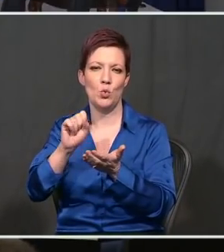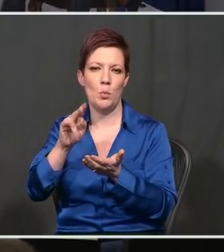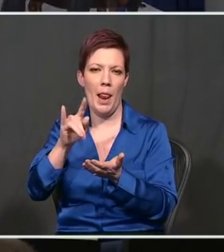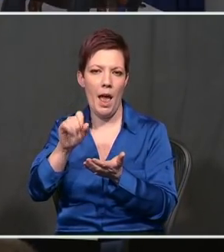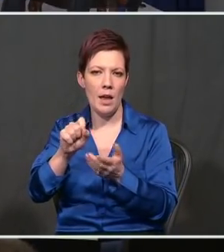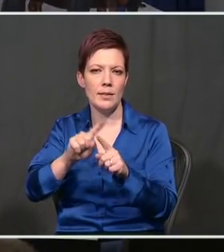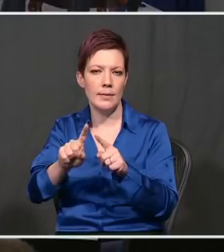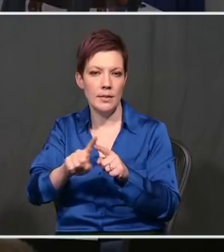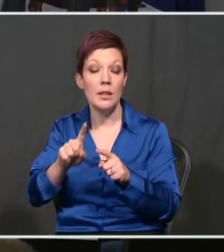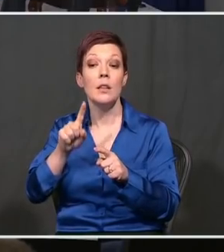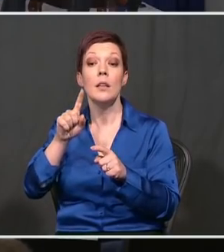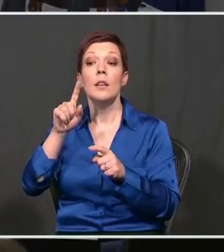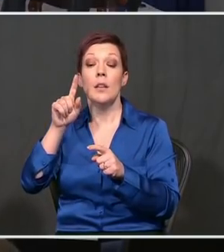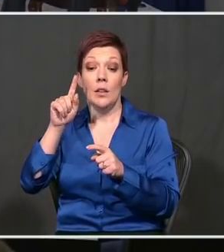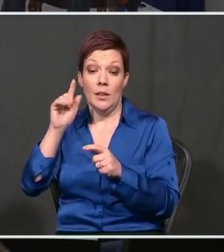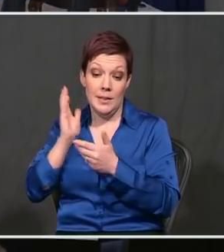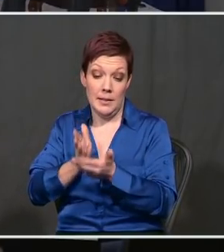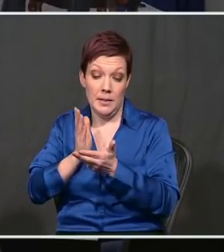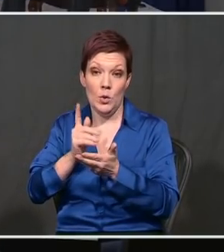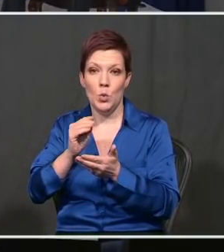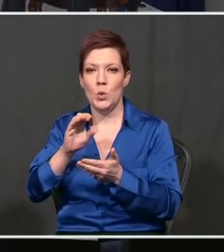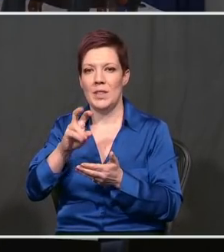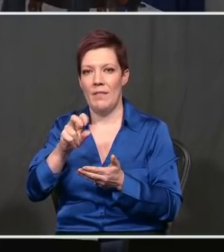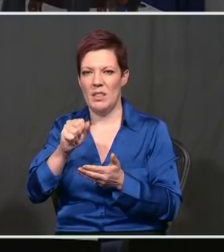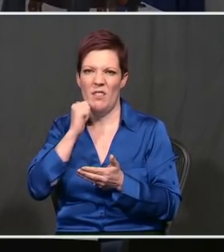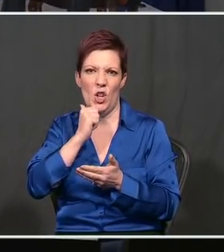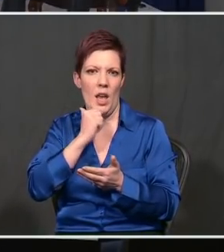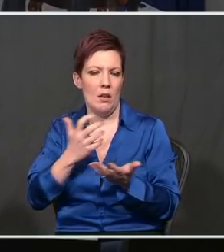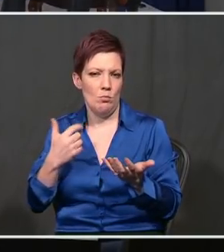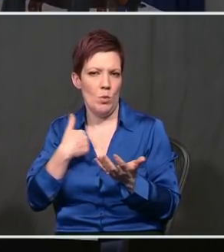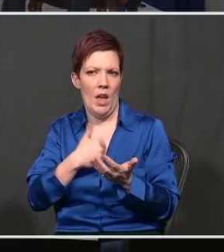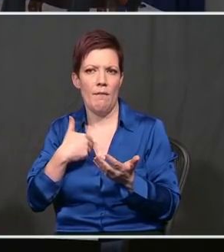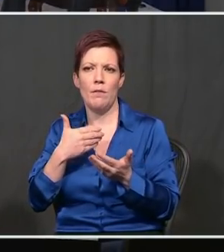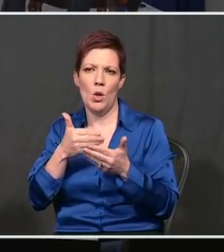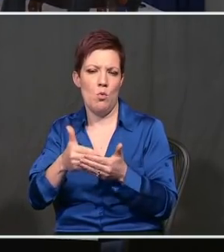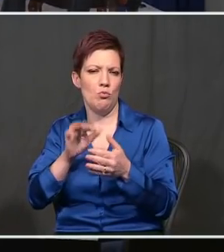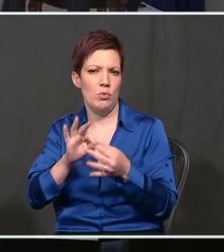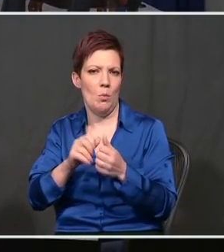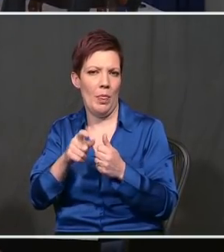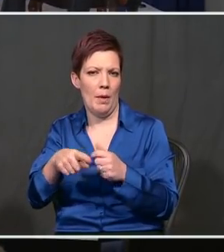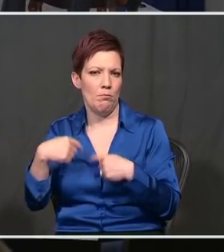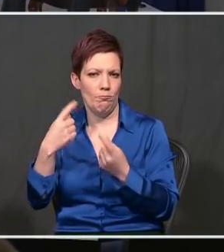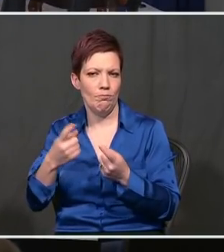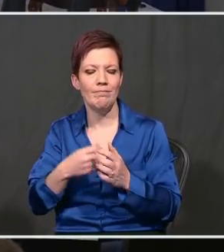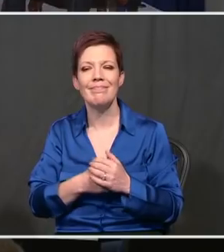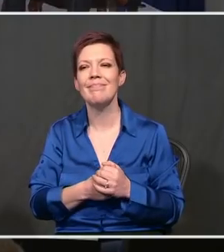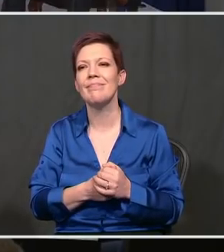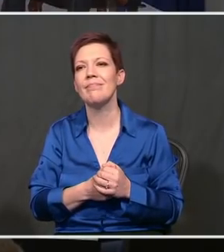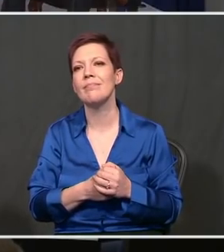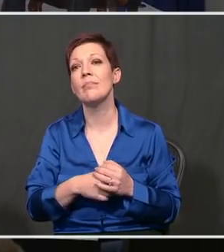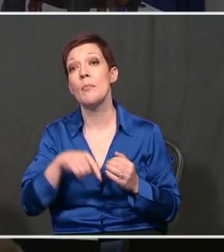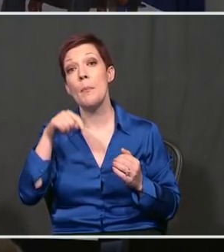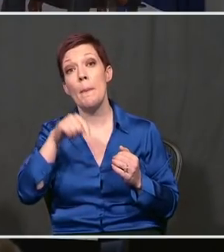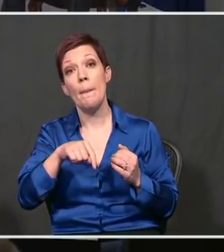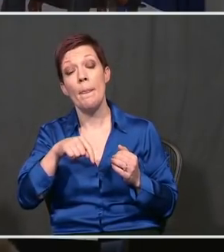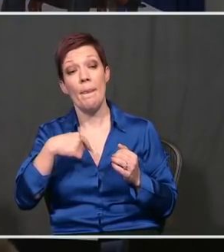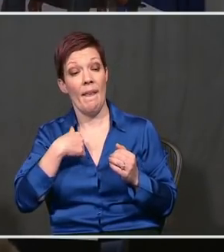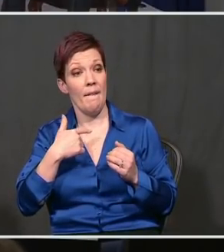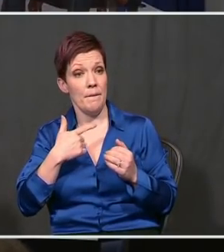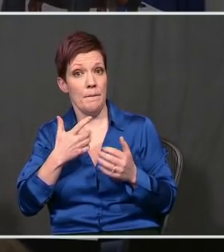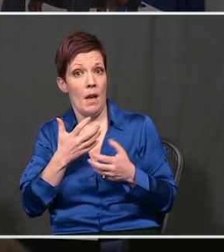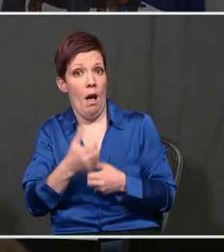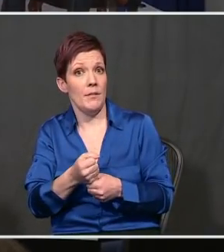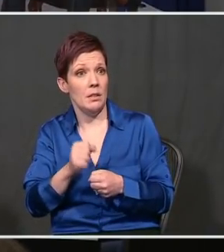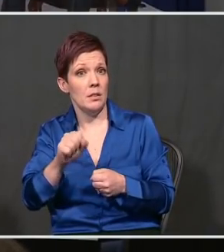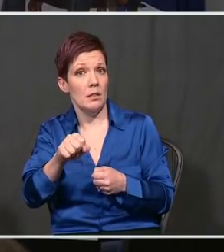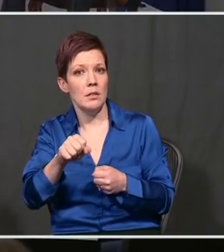So we have an extensive relationship with them. I can tell you this discussion, I had great confidence, but it also reinforces that this